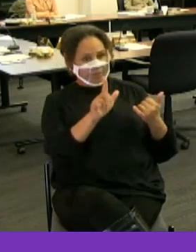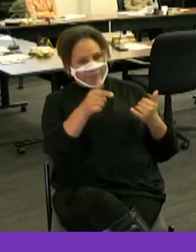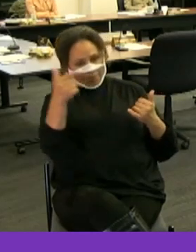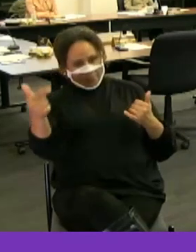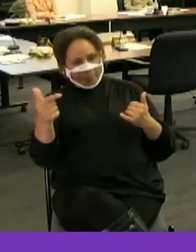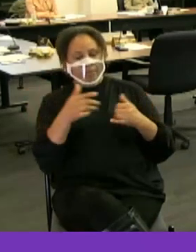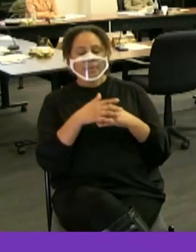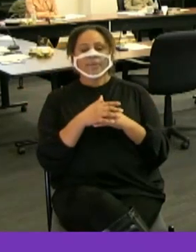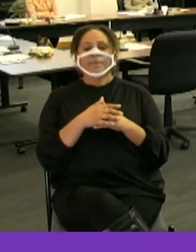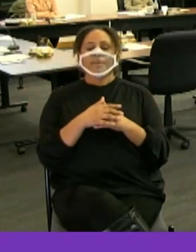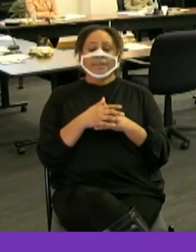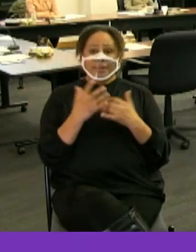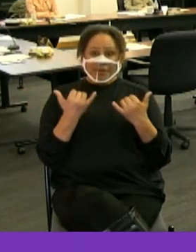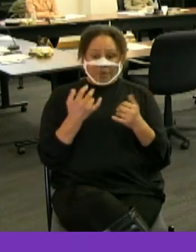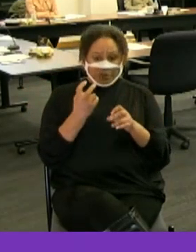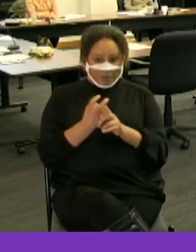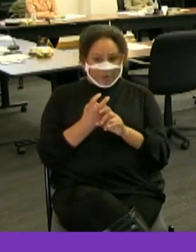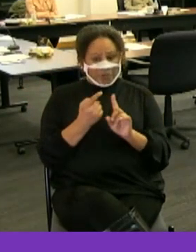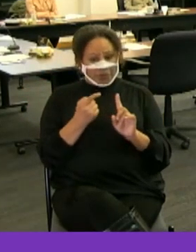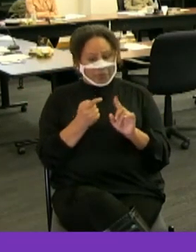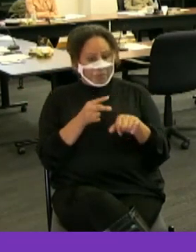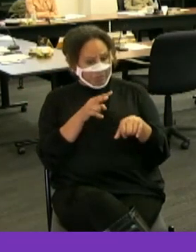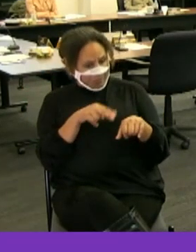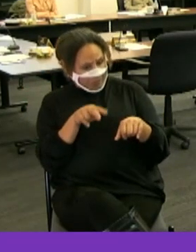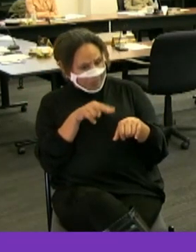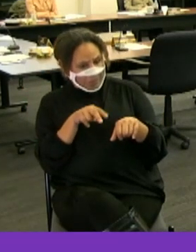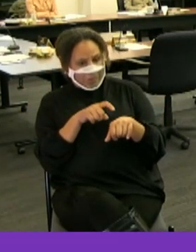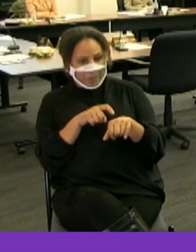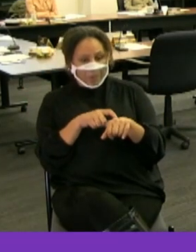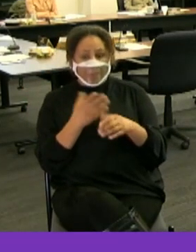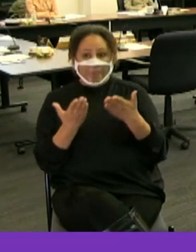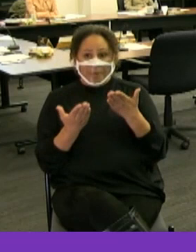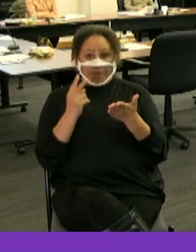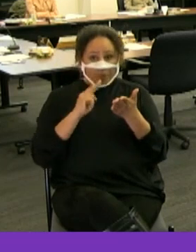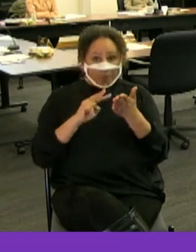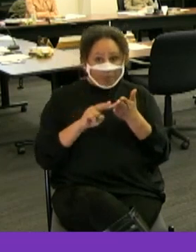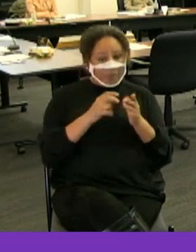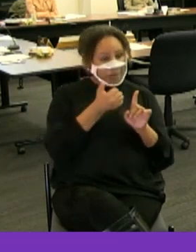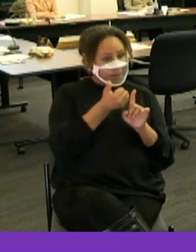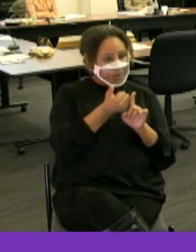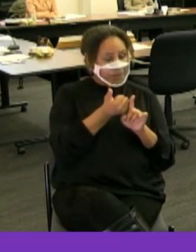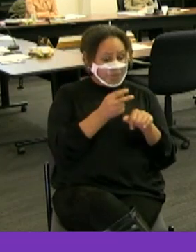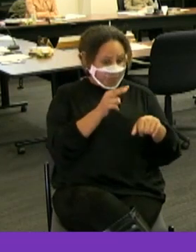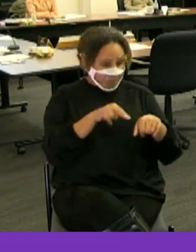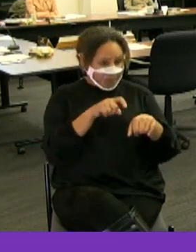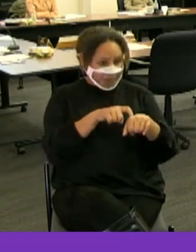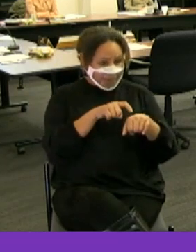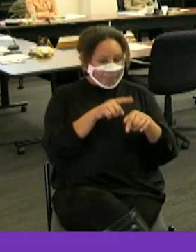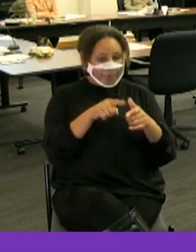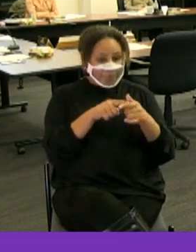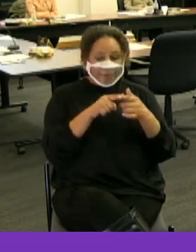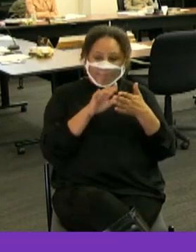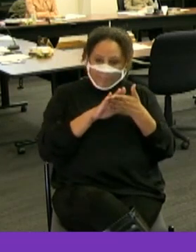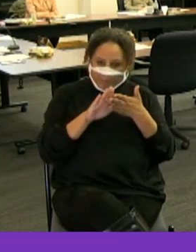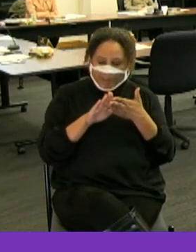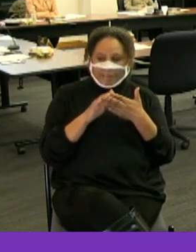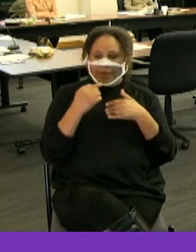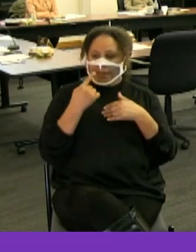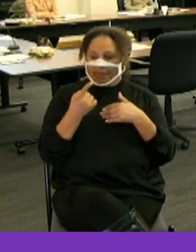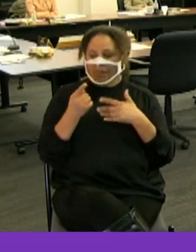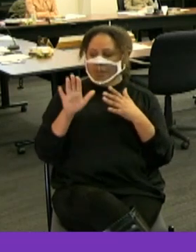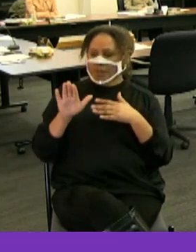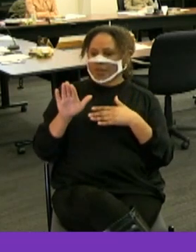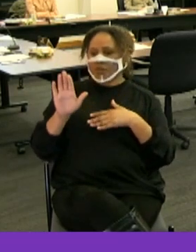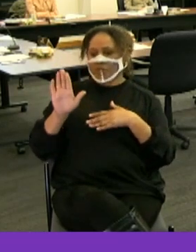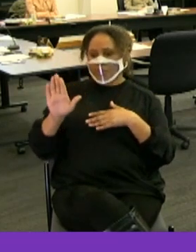members, it's hard for us to keep track. So we were thinking maybe the secretary could be the timekeeper and then politely tell the trustee, you know, your time